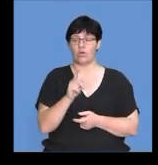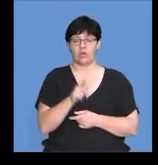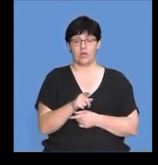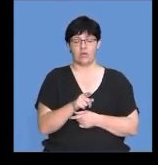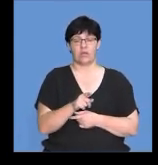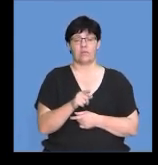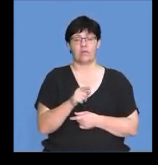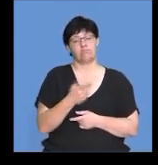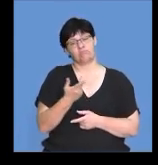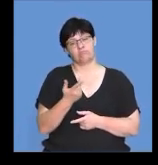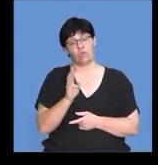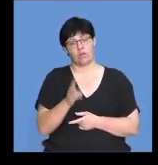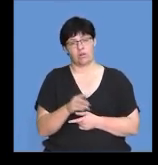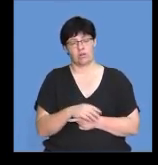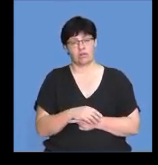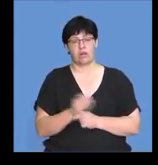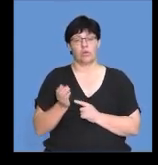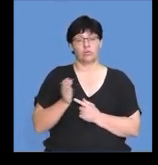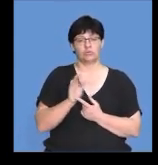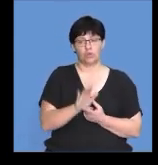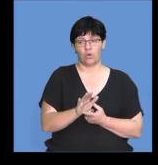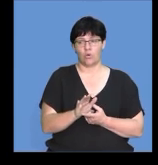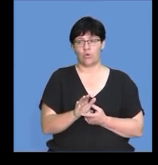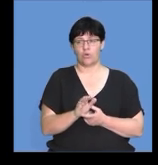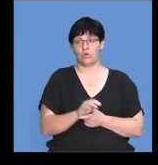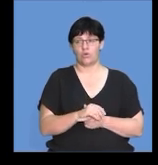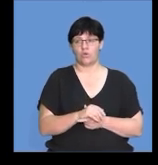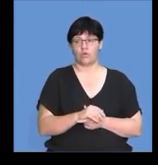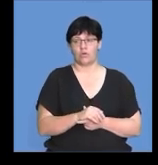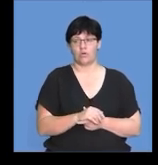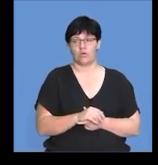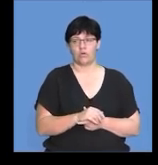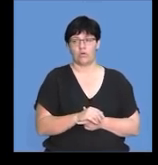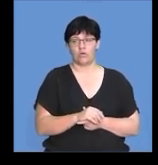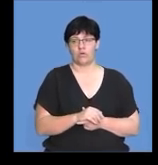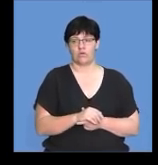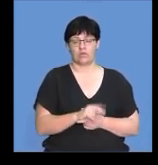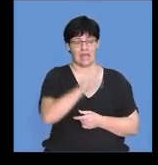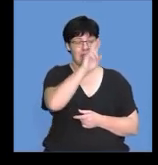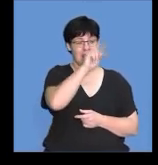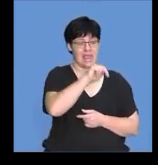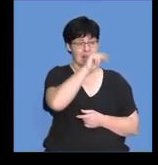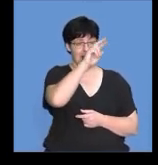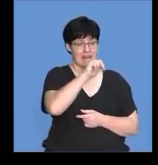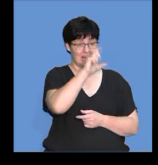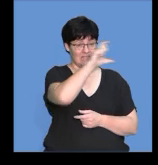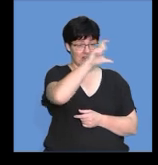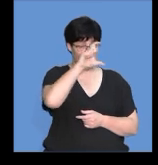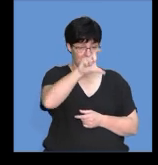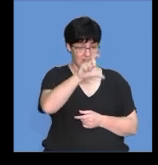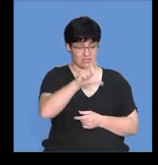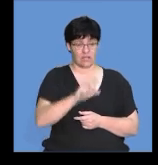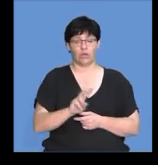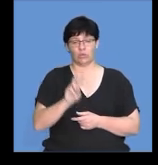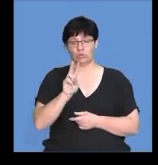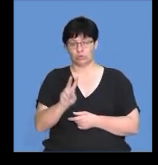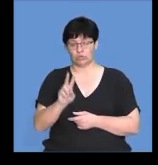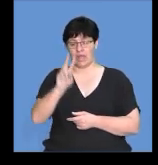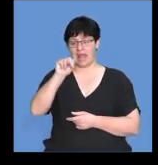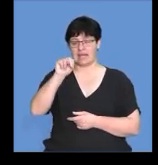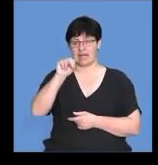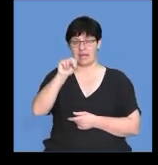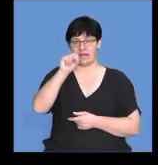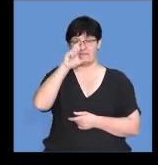ratio, which would be, I'm going to illustrate that here just for now. So that's one of those to two of